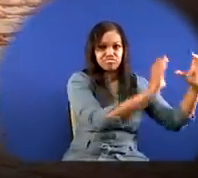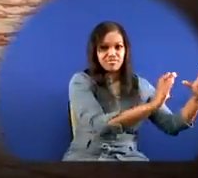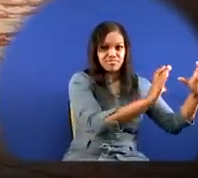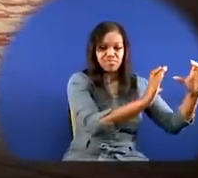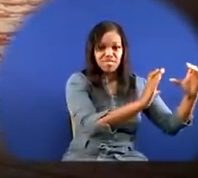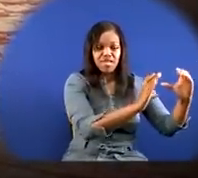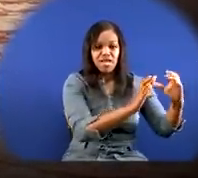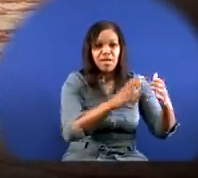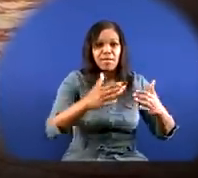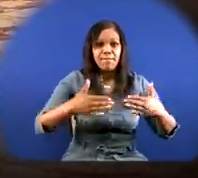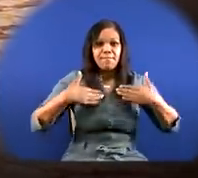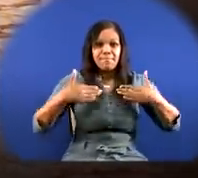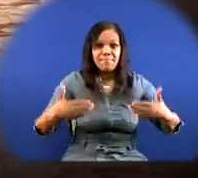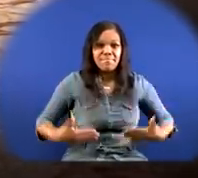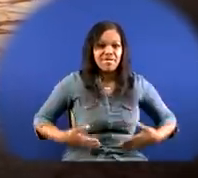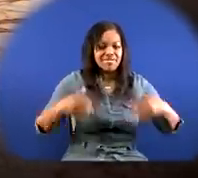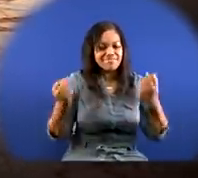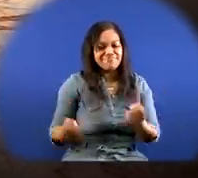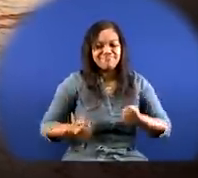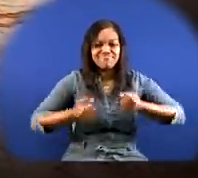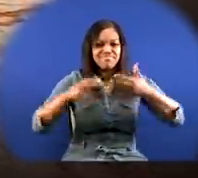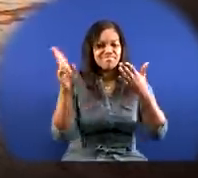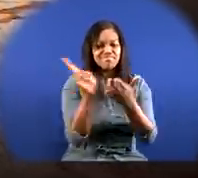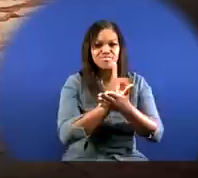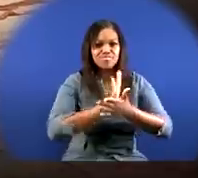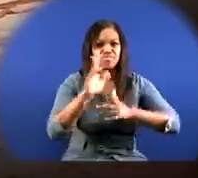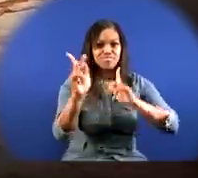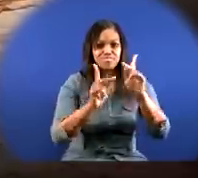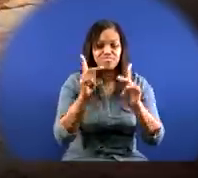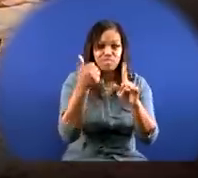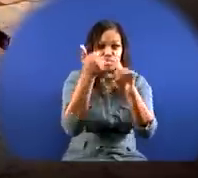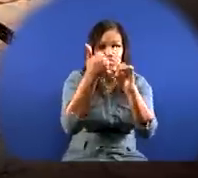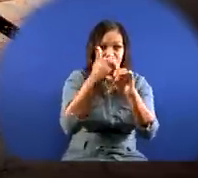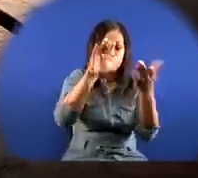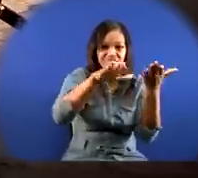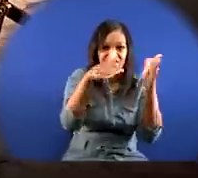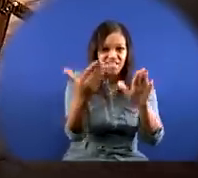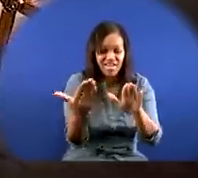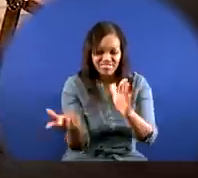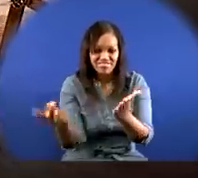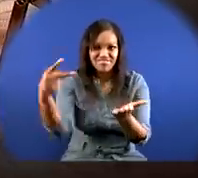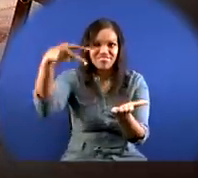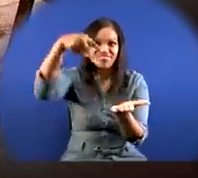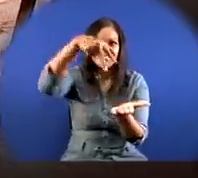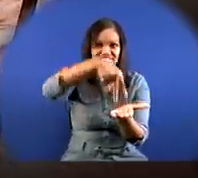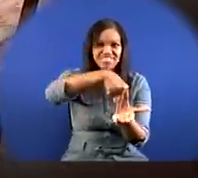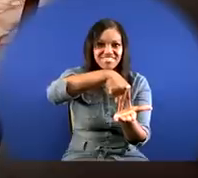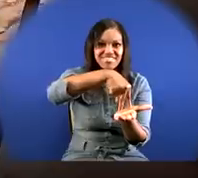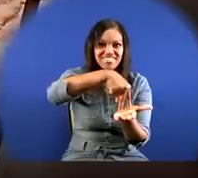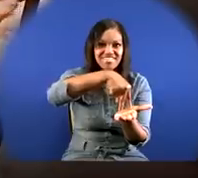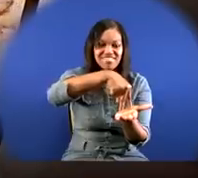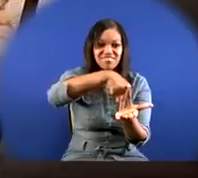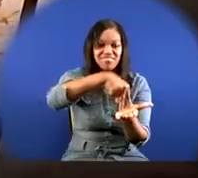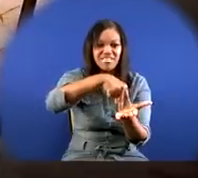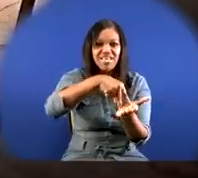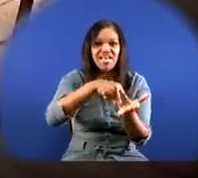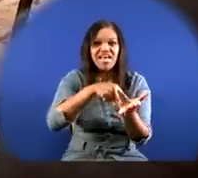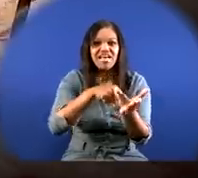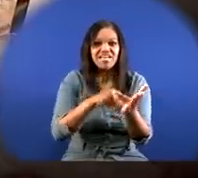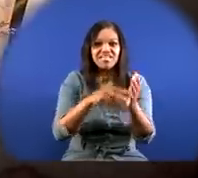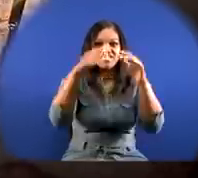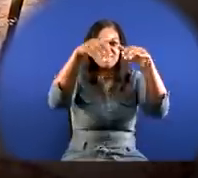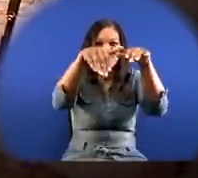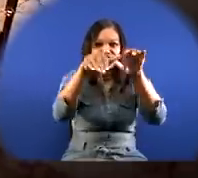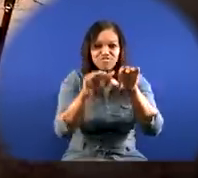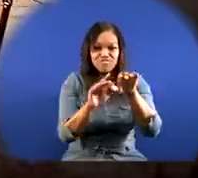The bodies of many holy people who had died were raised to life. They came out of the